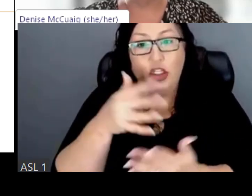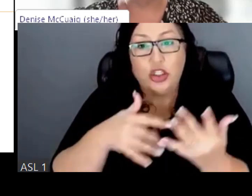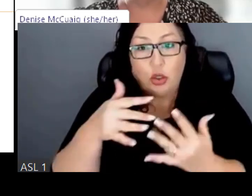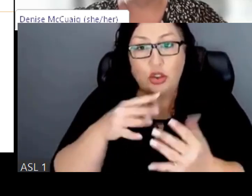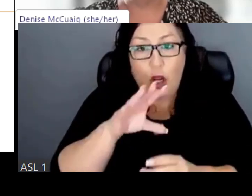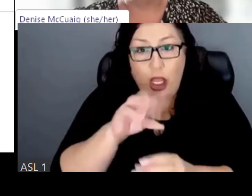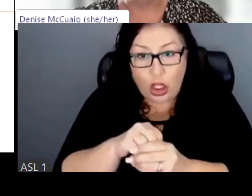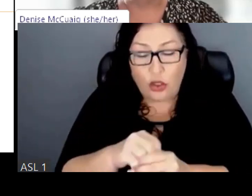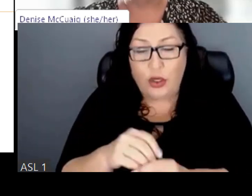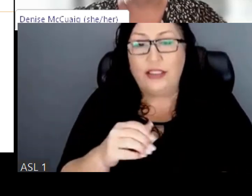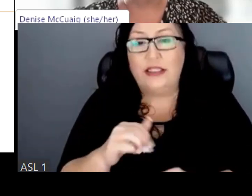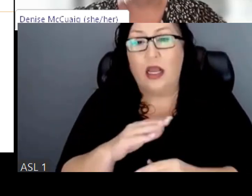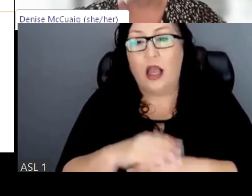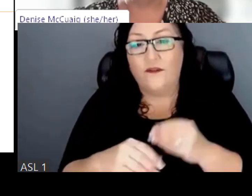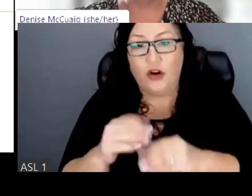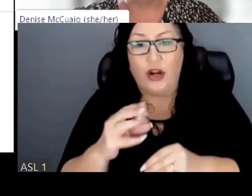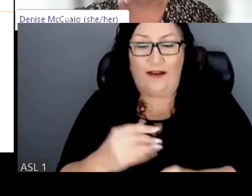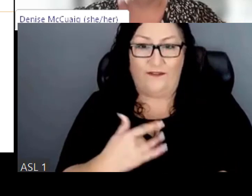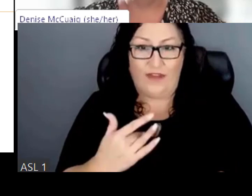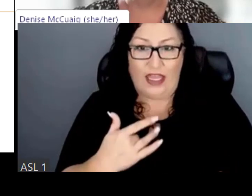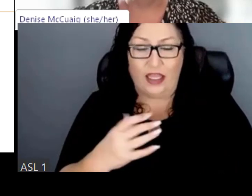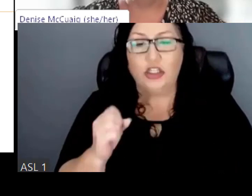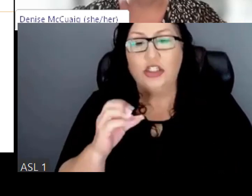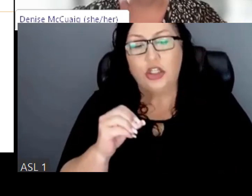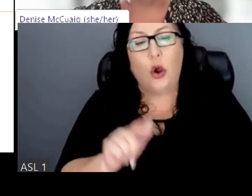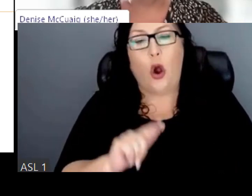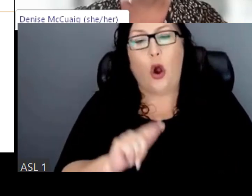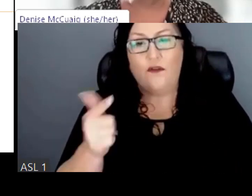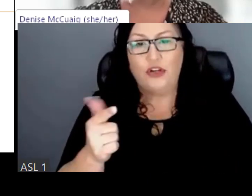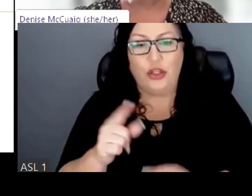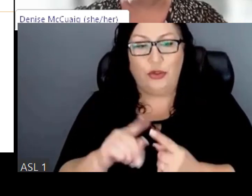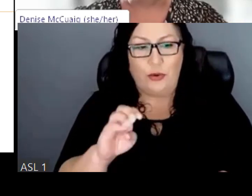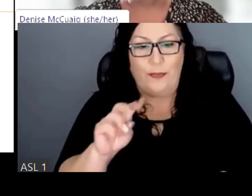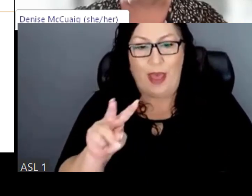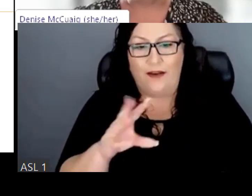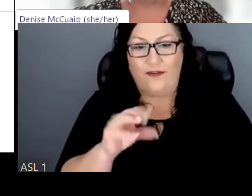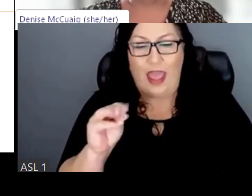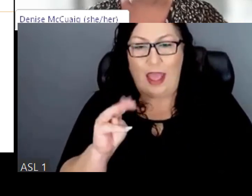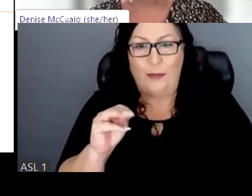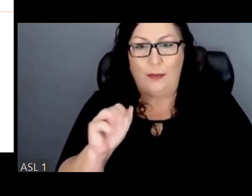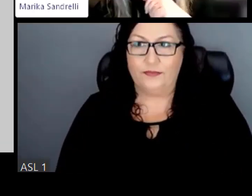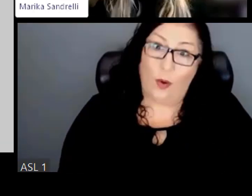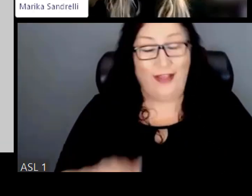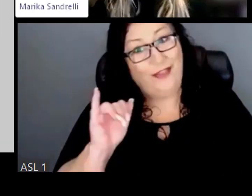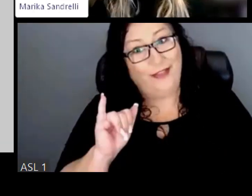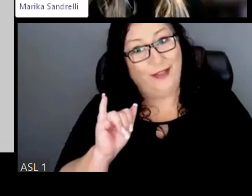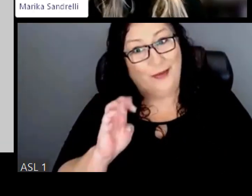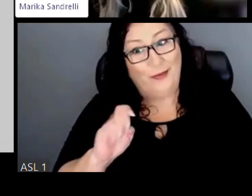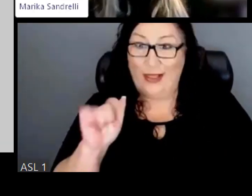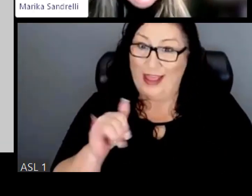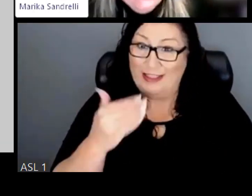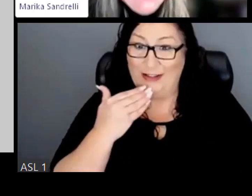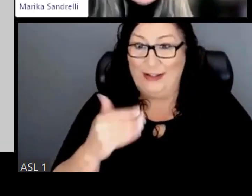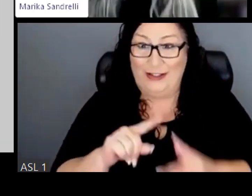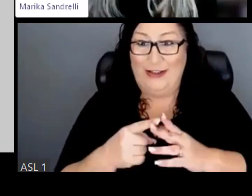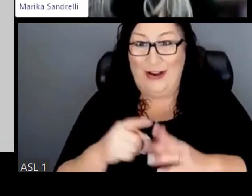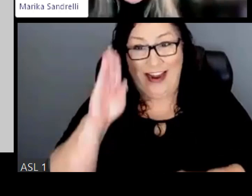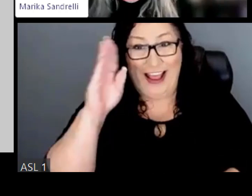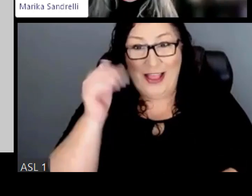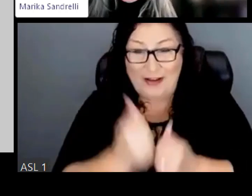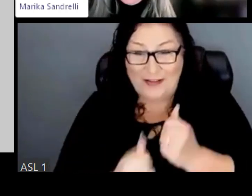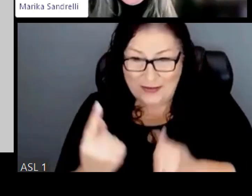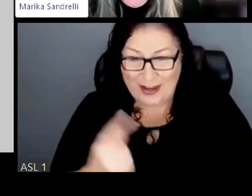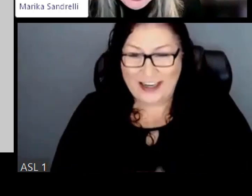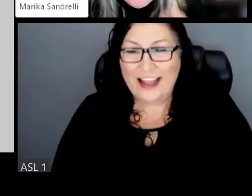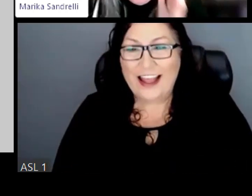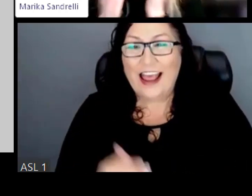social inclusion, comfort, and healing. So over to you, Bev and Marika. Well, that's a good start. Hi,